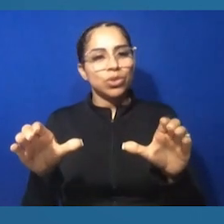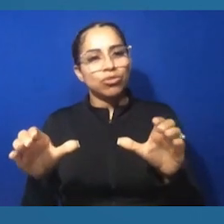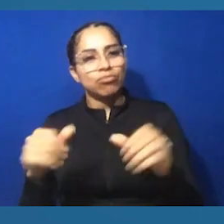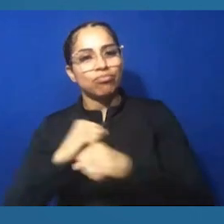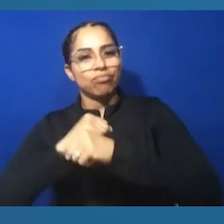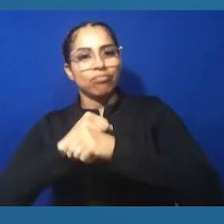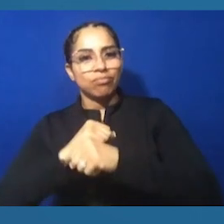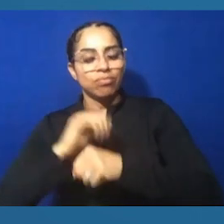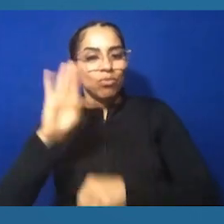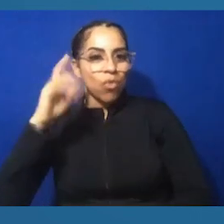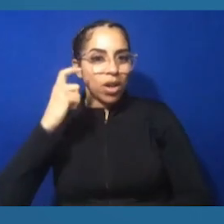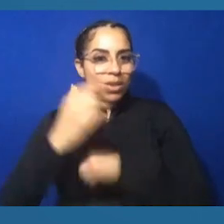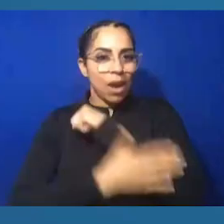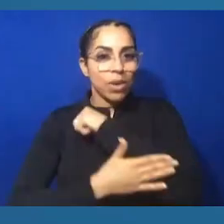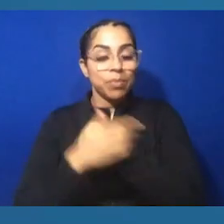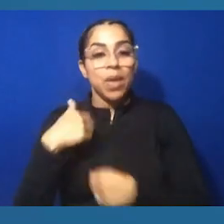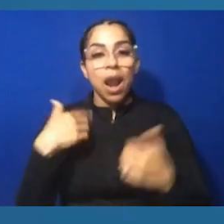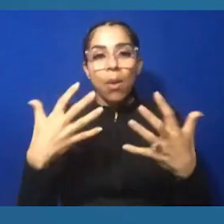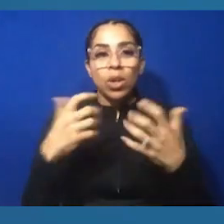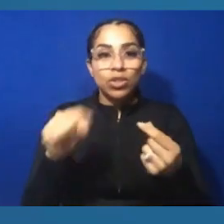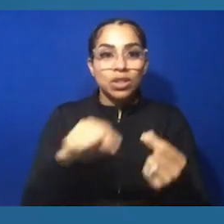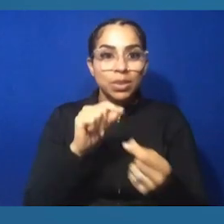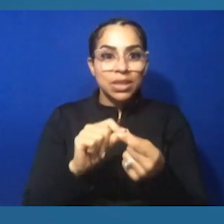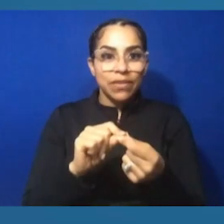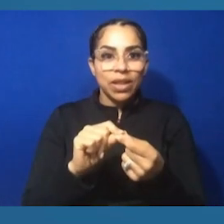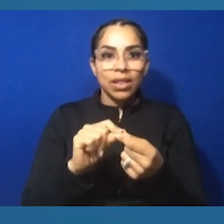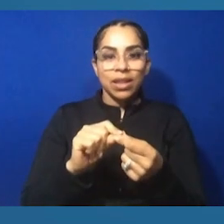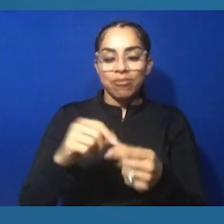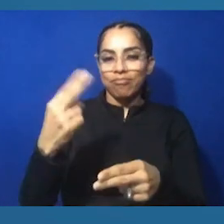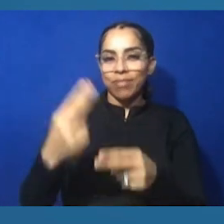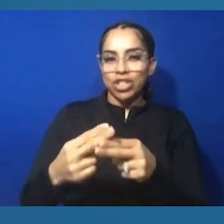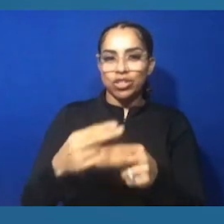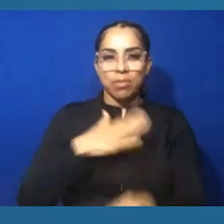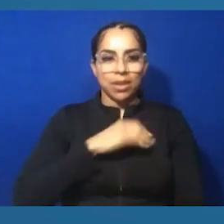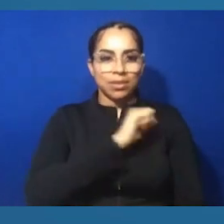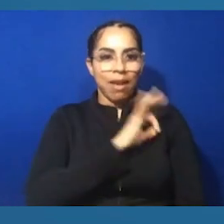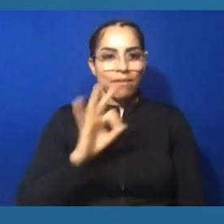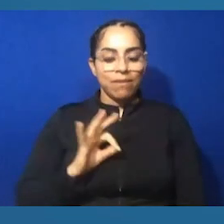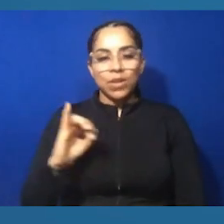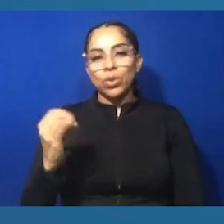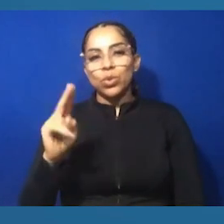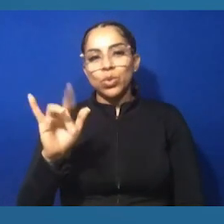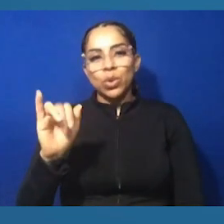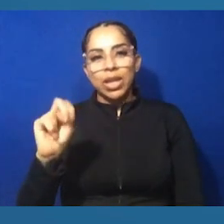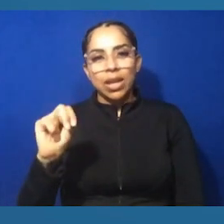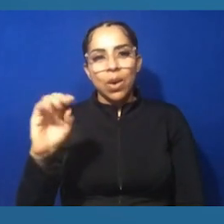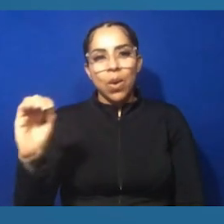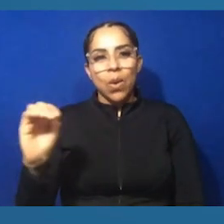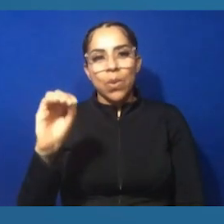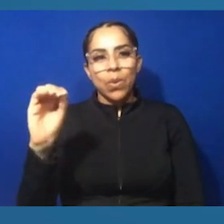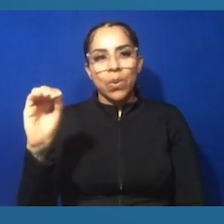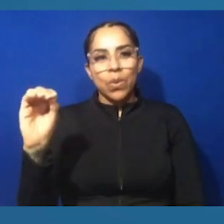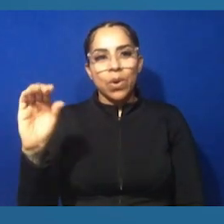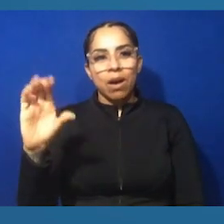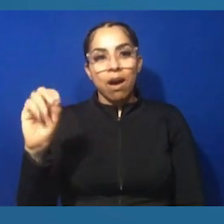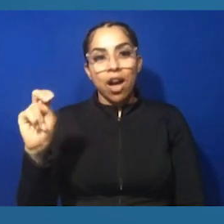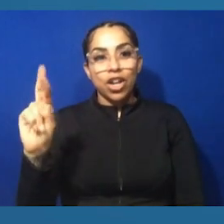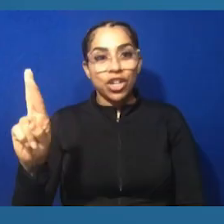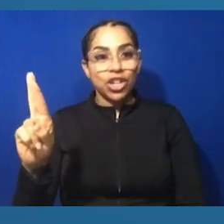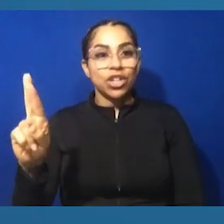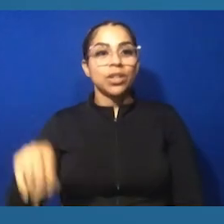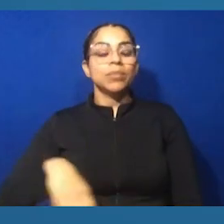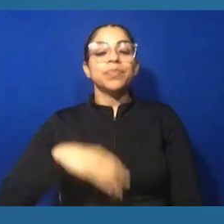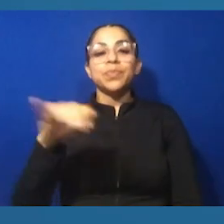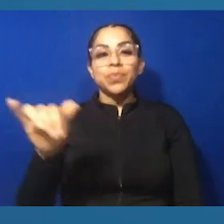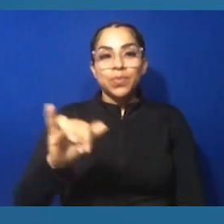want to specifically call out some members of my staff, and that's Julian O'Connor, my general counsel, Gina Mignona, deputy